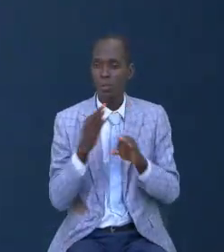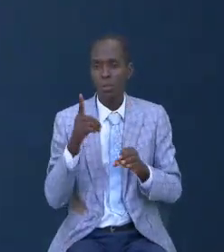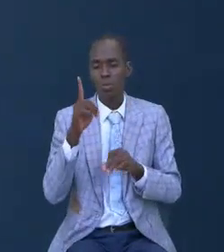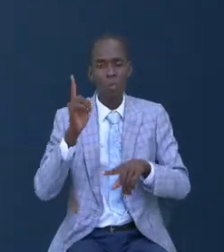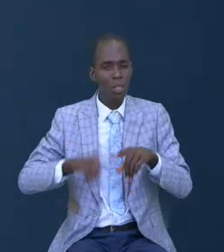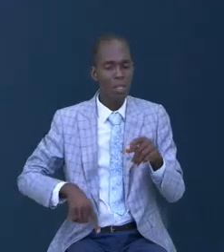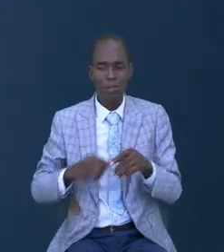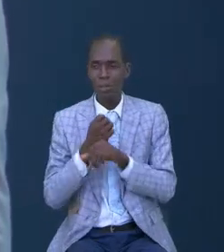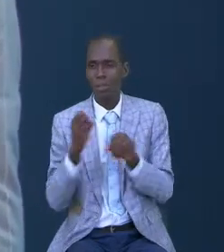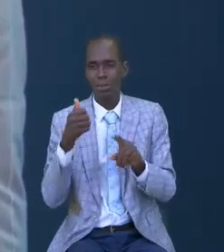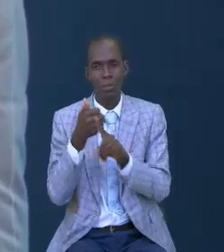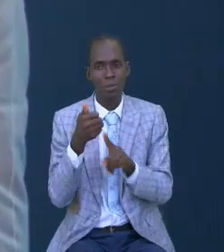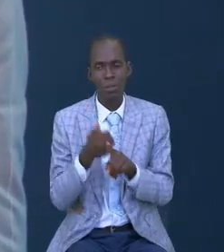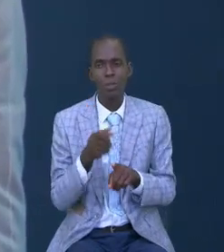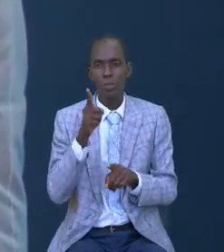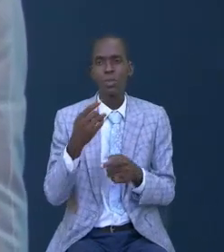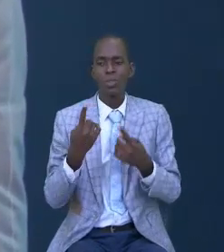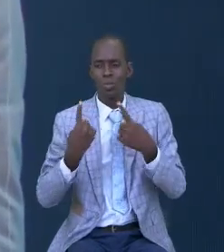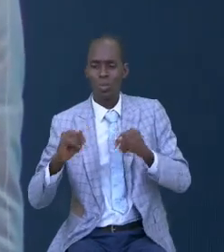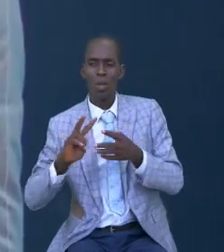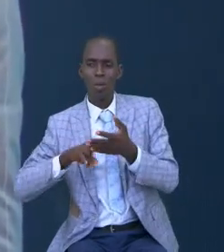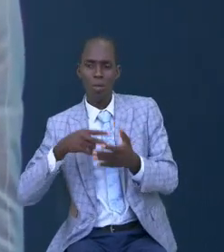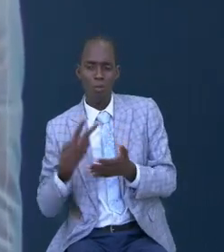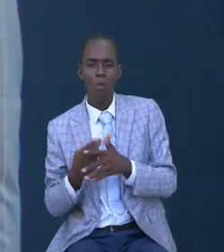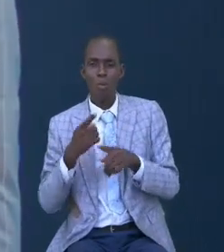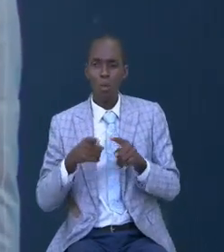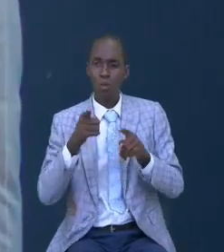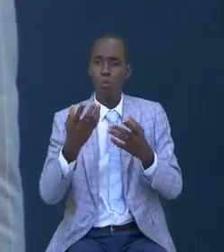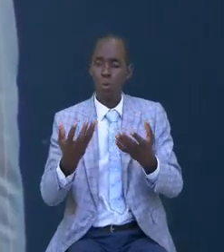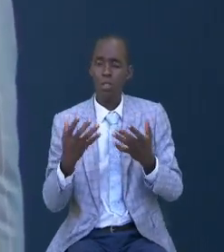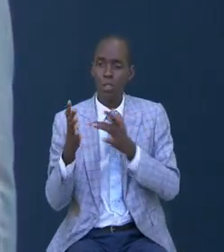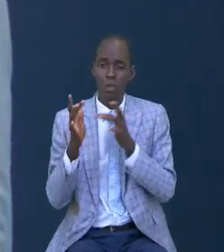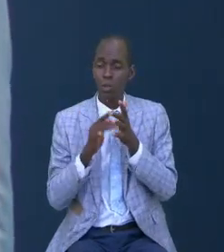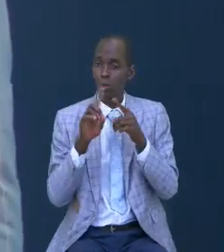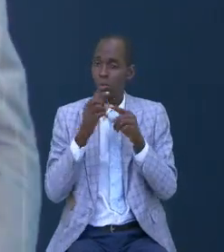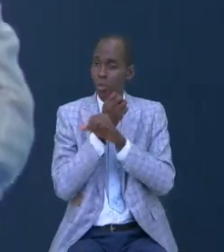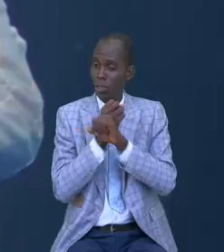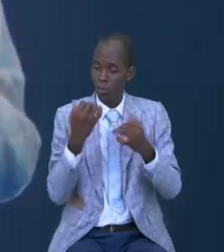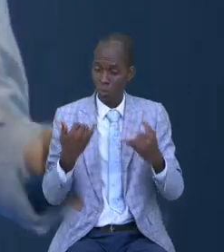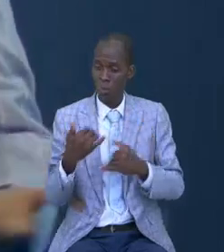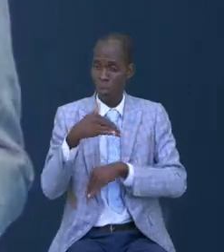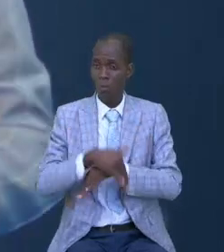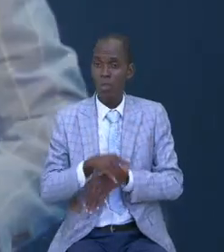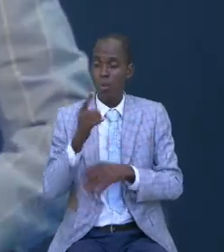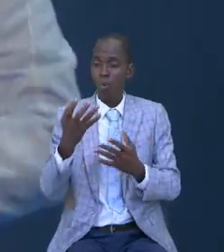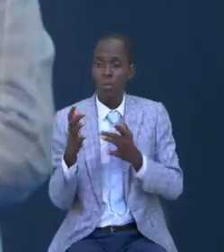your hand. That salvation is yours tonight. That salvation is yours tonight. It will transform your life. Don't